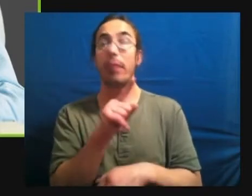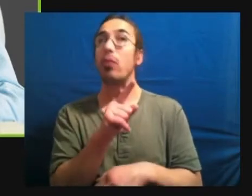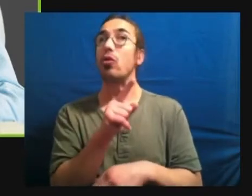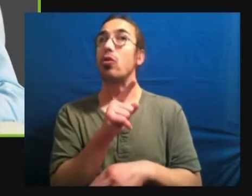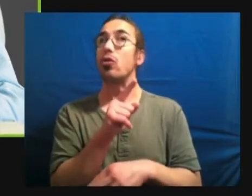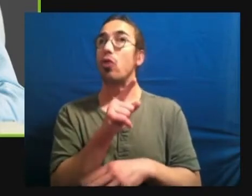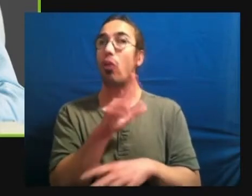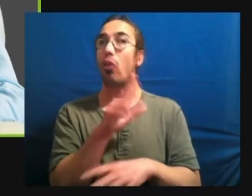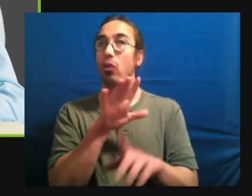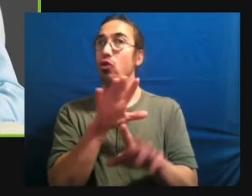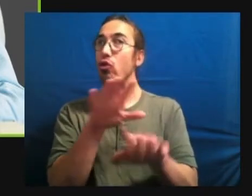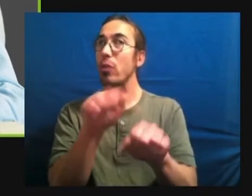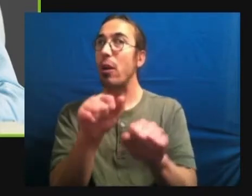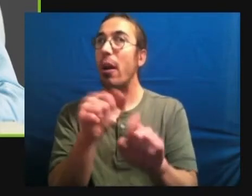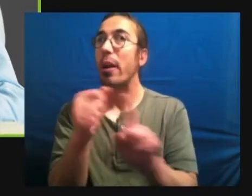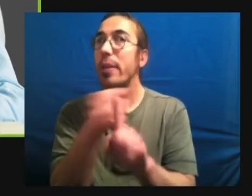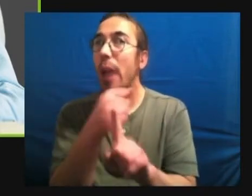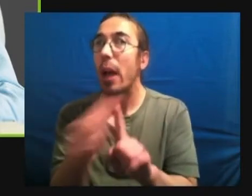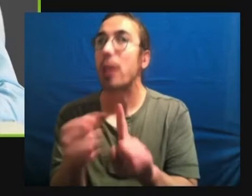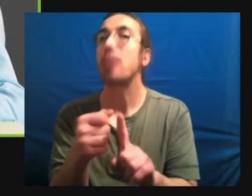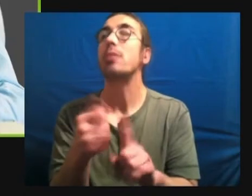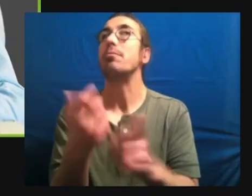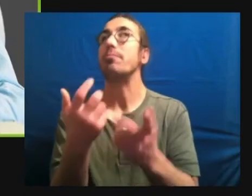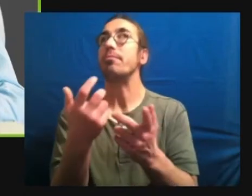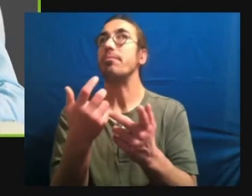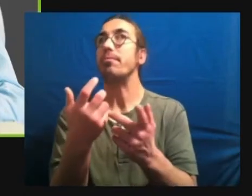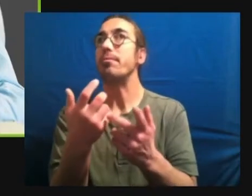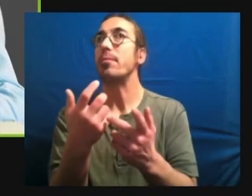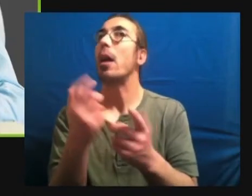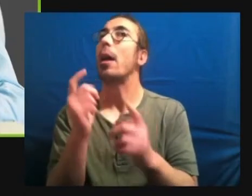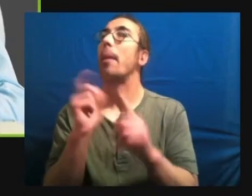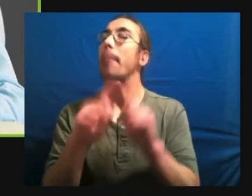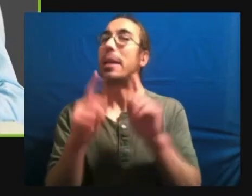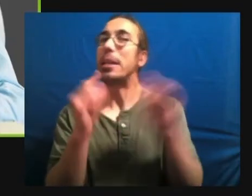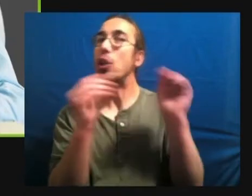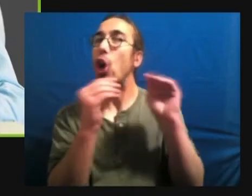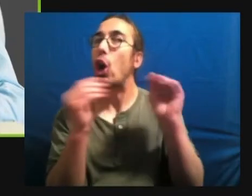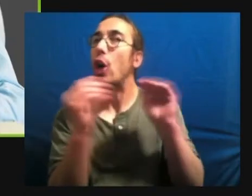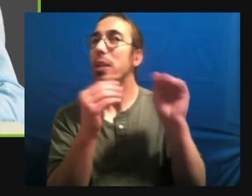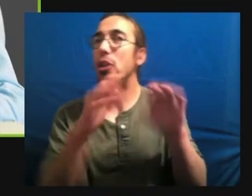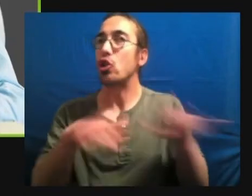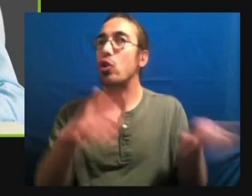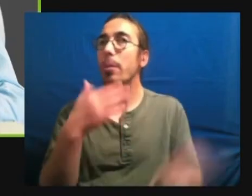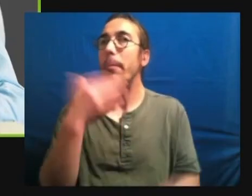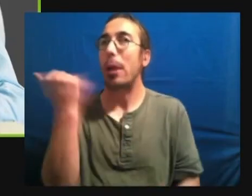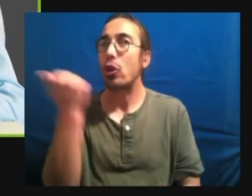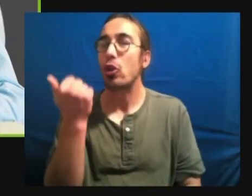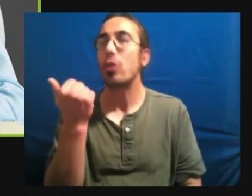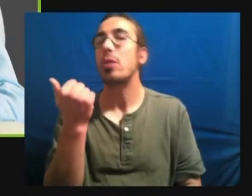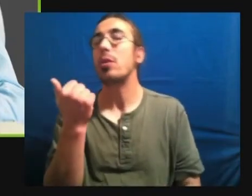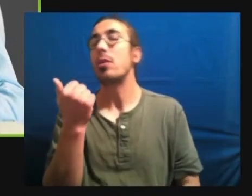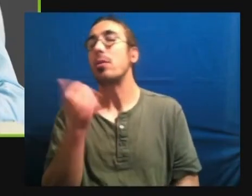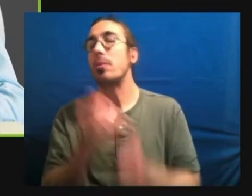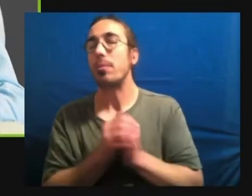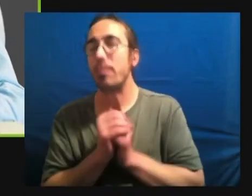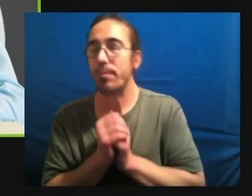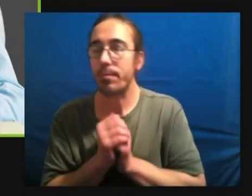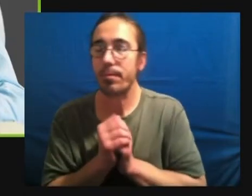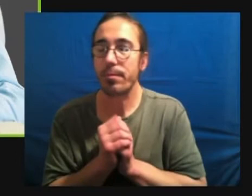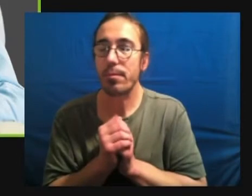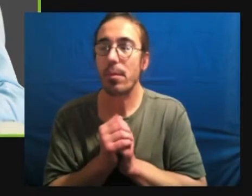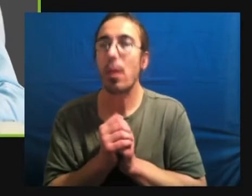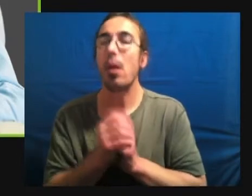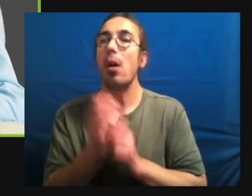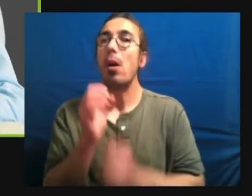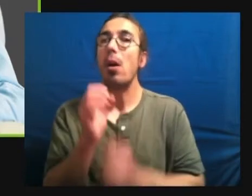and doesn't believe that his son does either, but he taught his children better. Cue innate empathy. Okay,